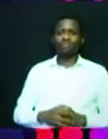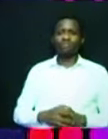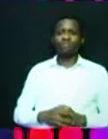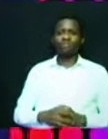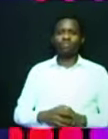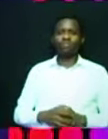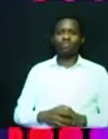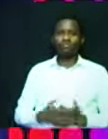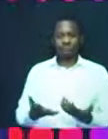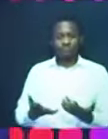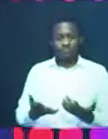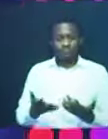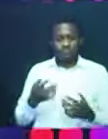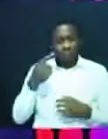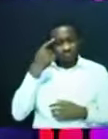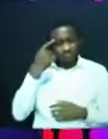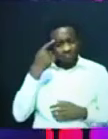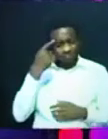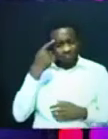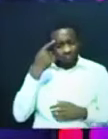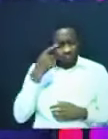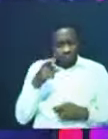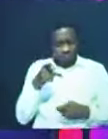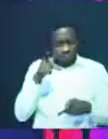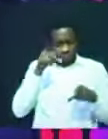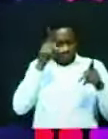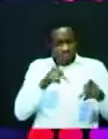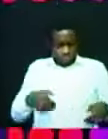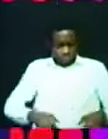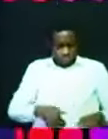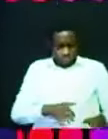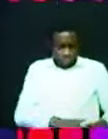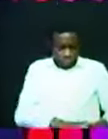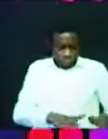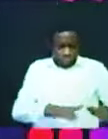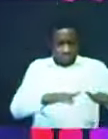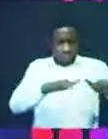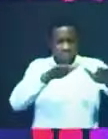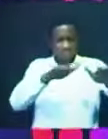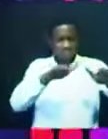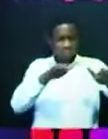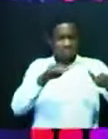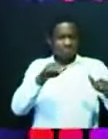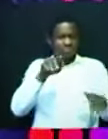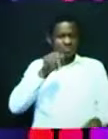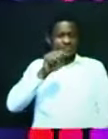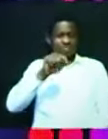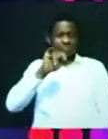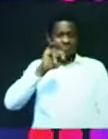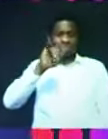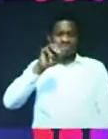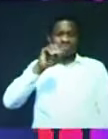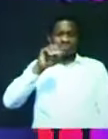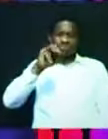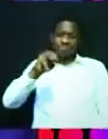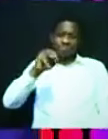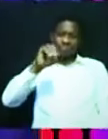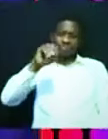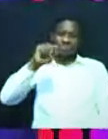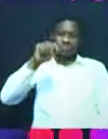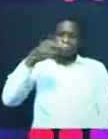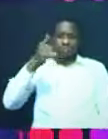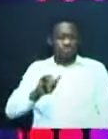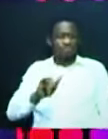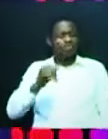thought is that from his childhood, Timothy had known the sacred writings. Now,